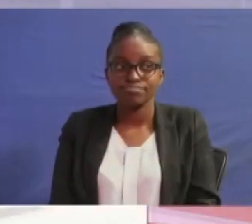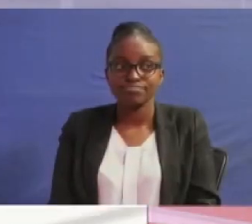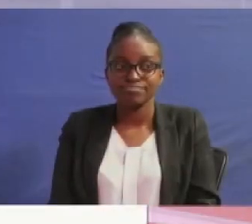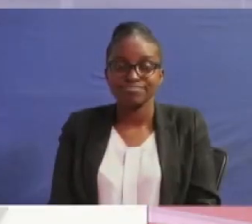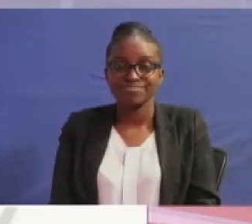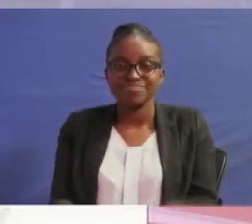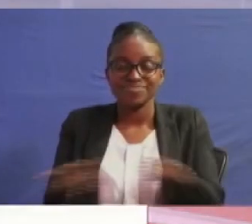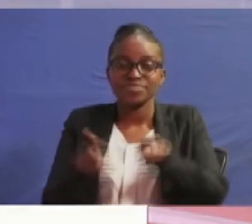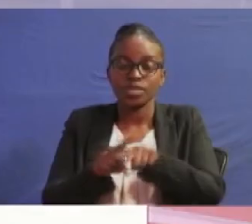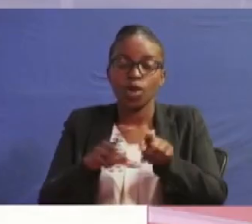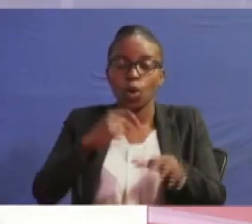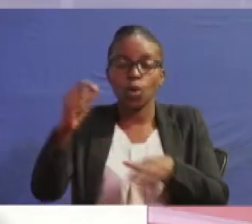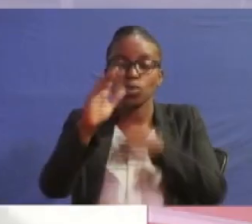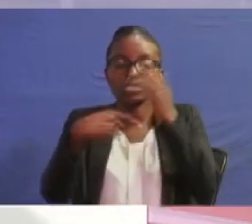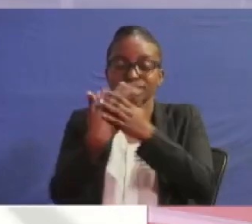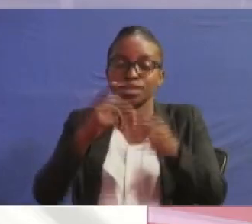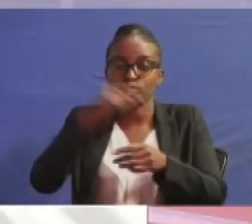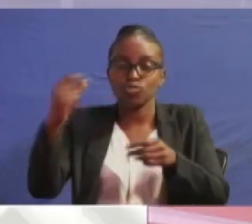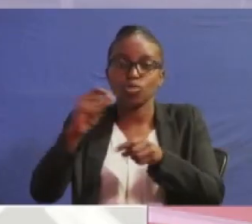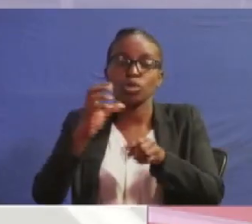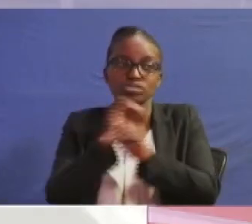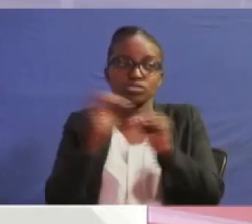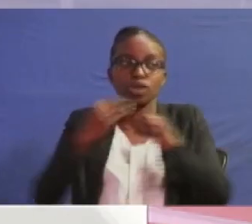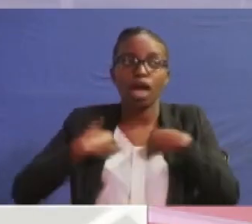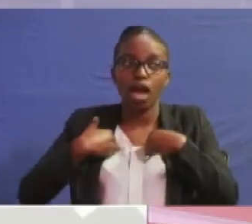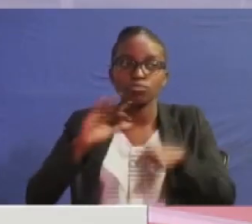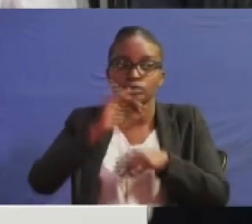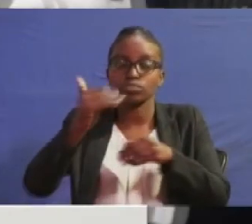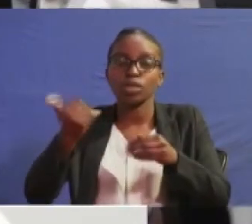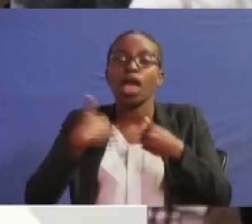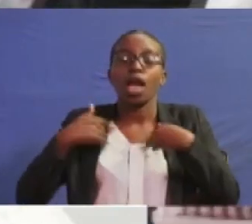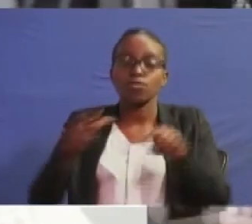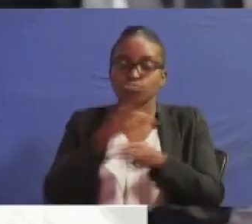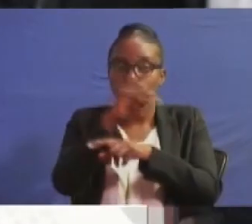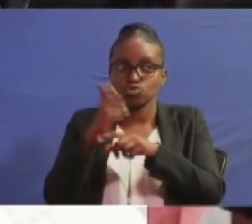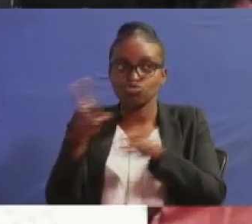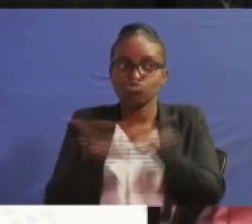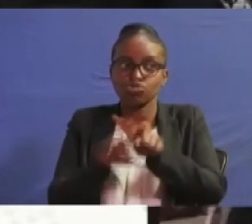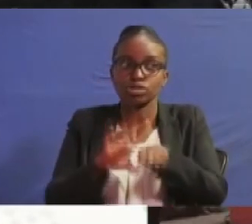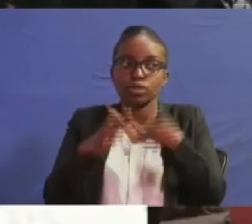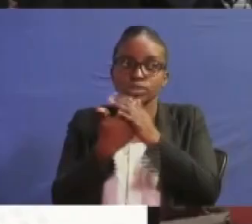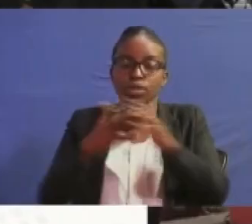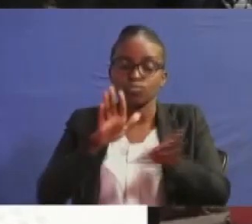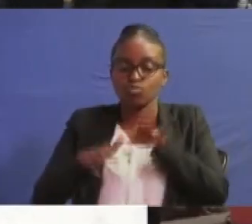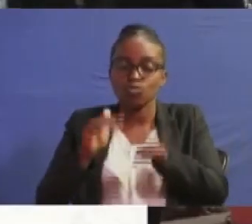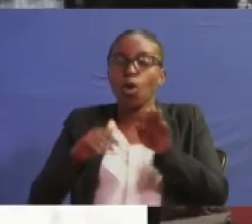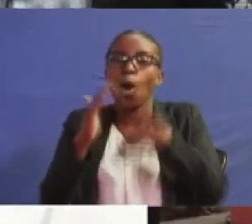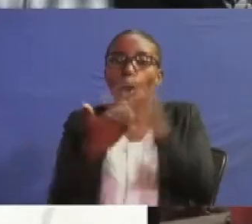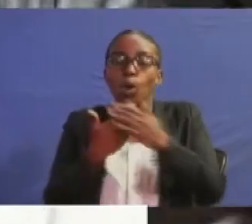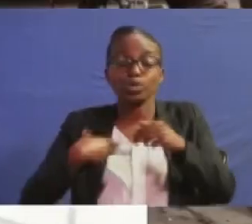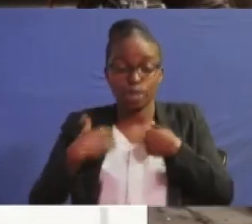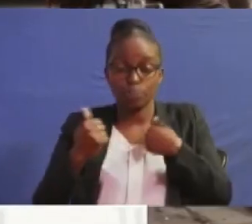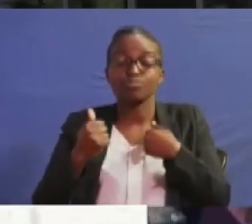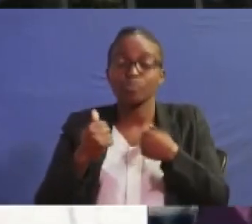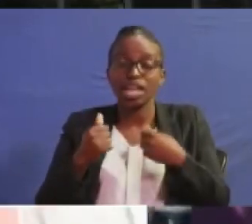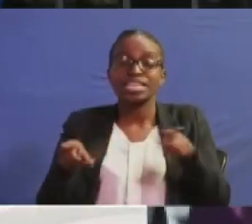To go or not to go is the biggest question in the country as Kenyans from across various walks of life come together in various parts